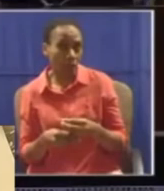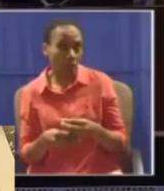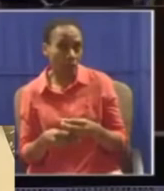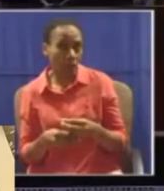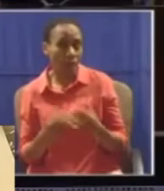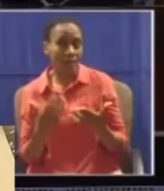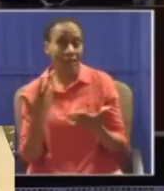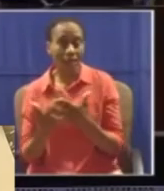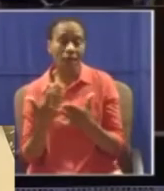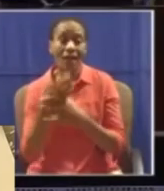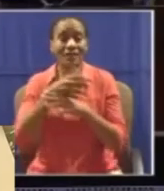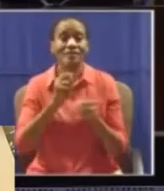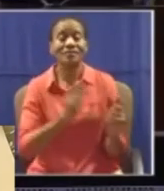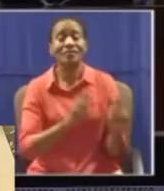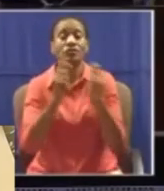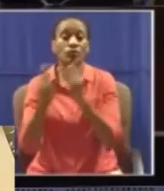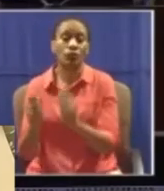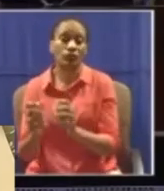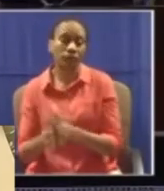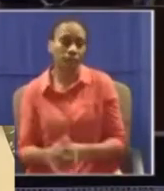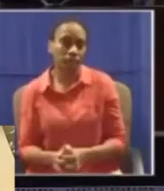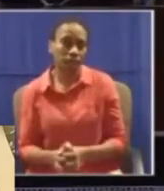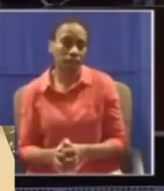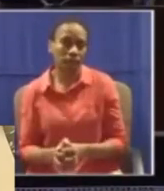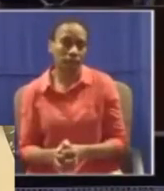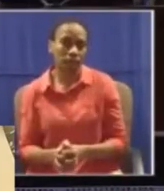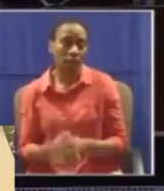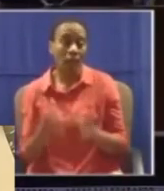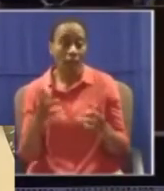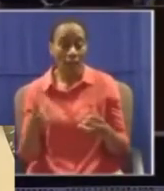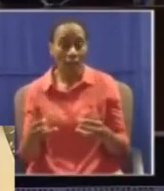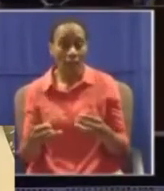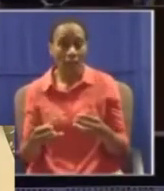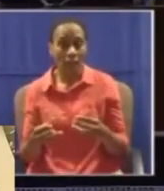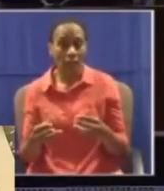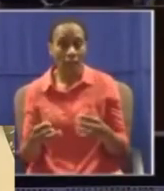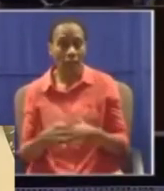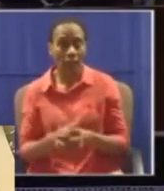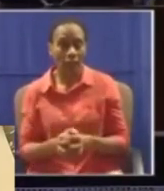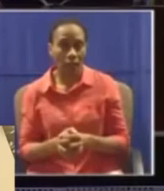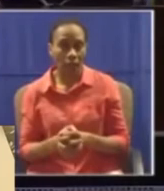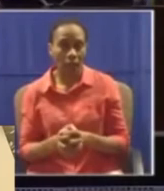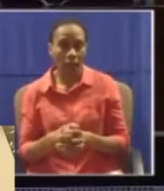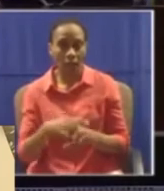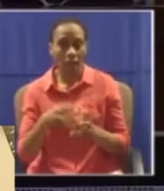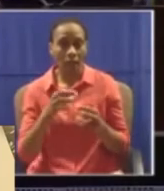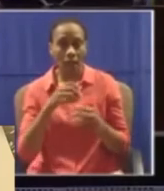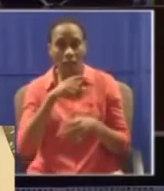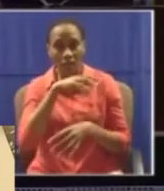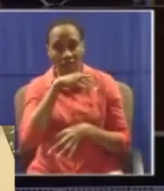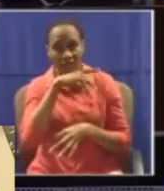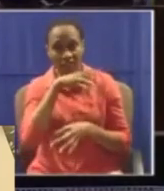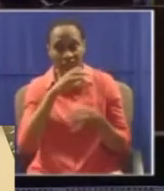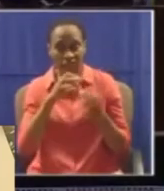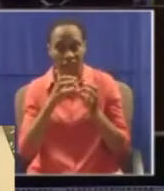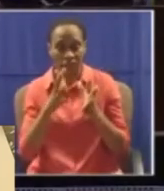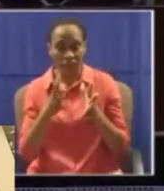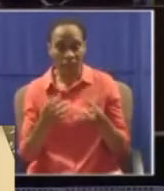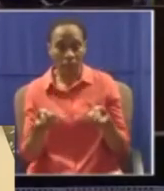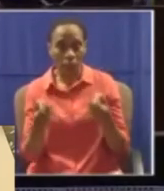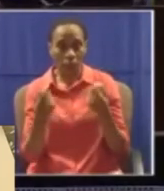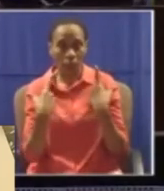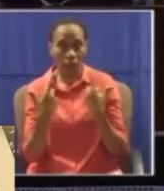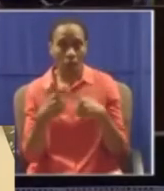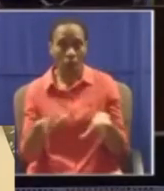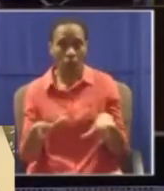access to transport facilities and service. Die reguleerder het ook die magte om pryse te reguleer in die vervoersektor en daar